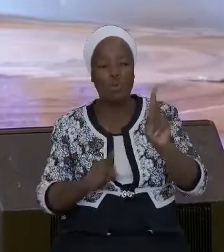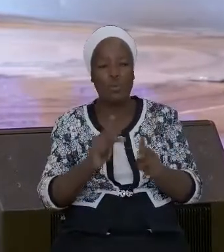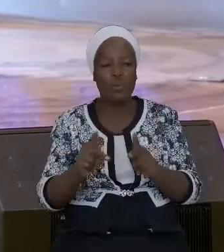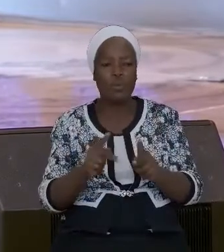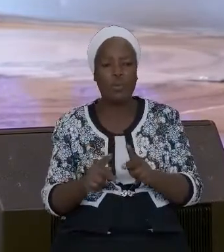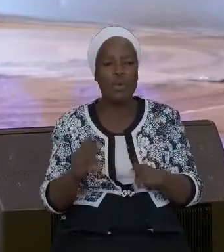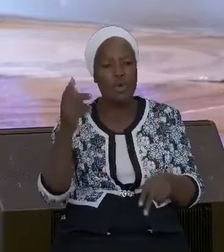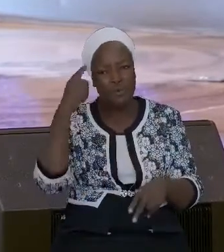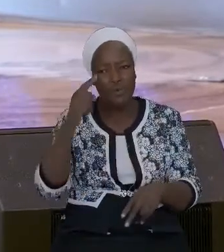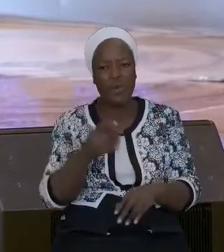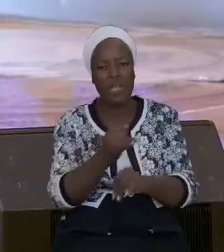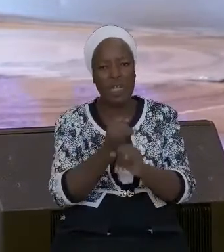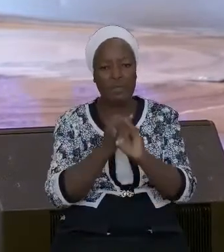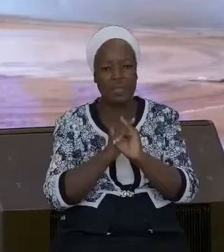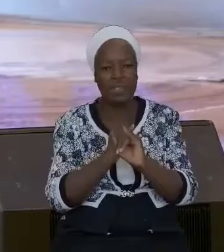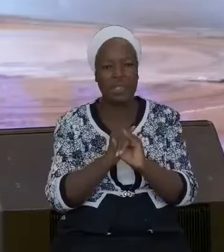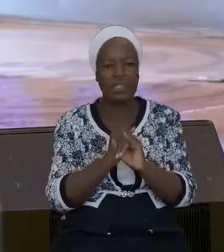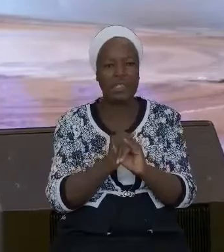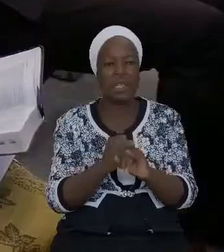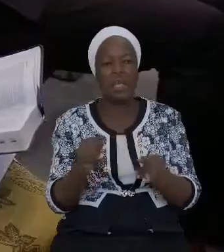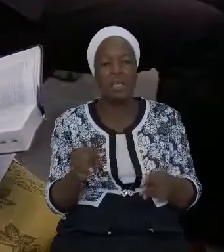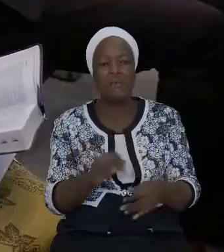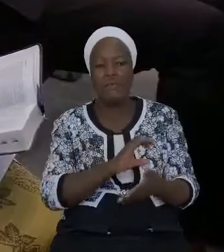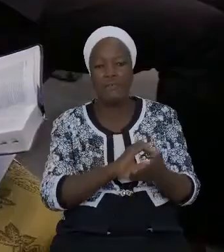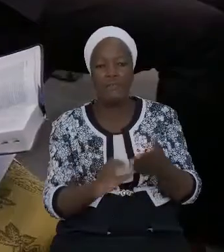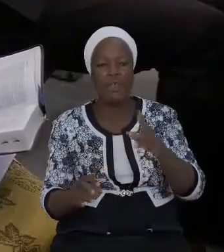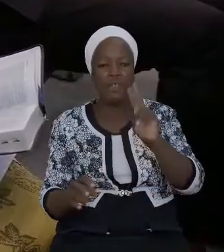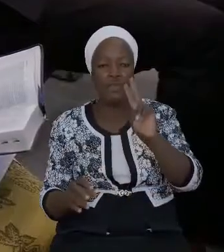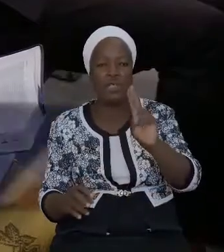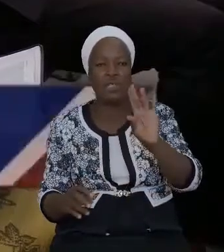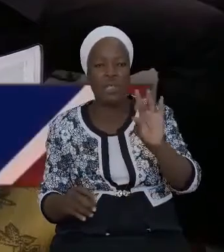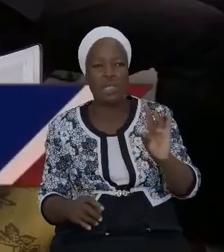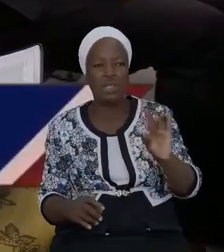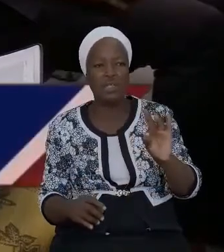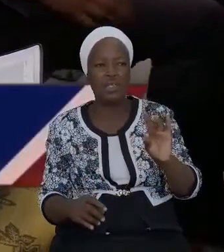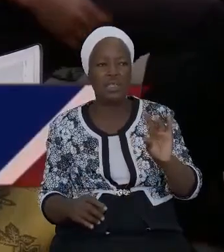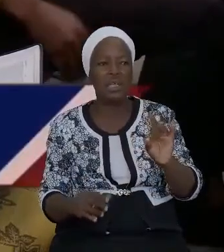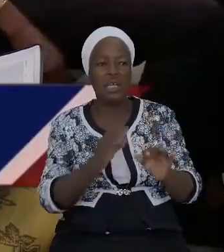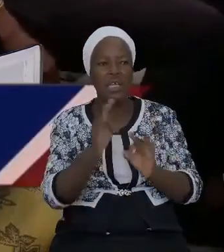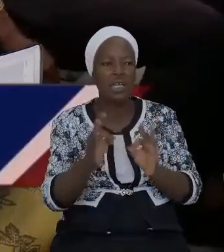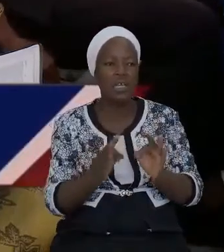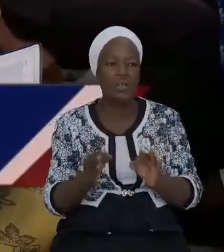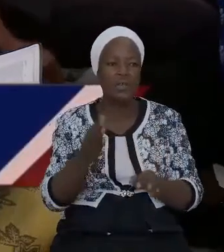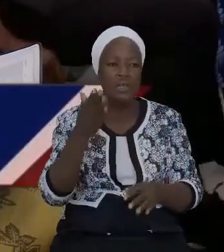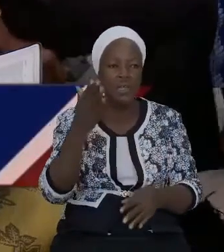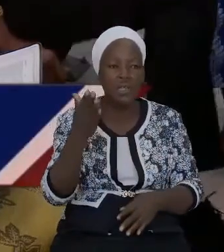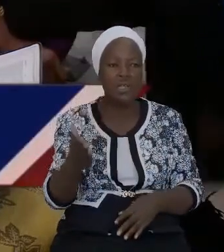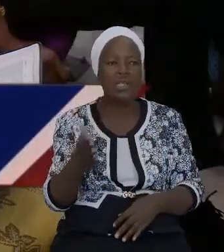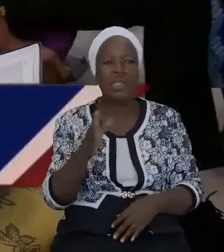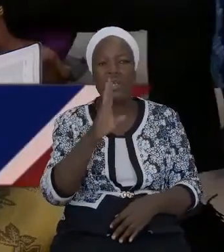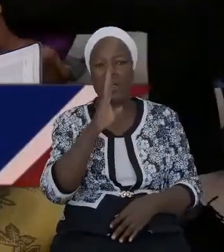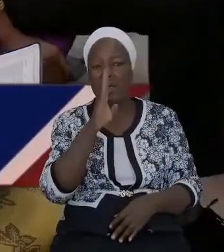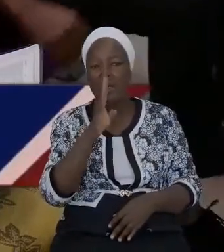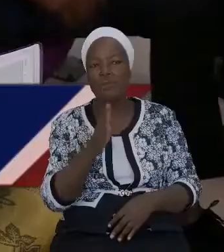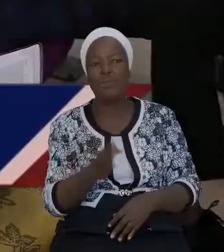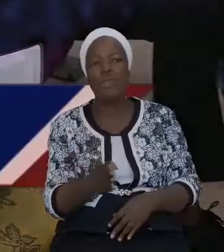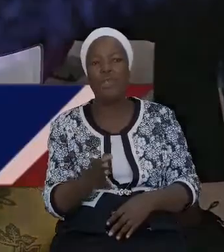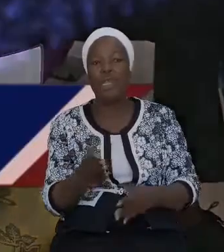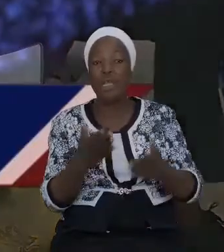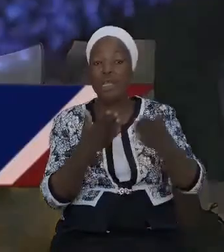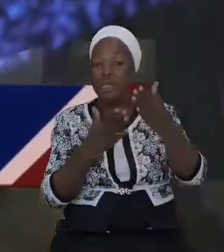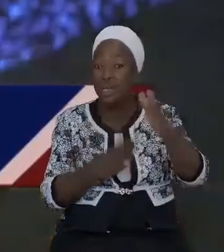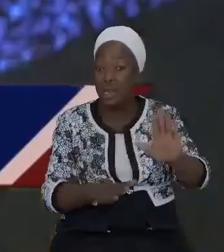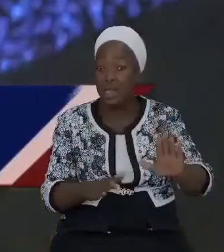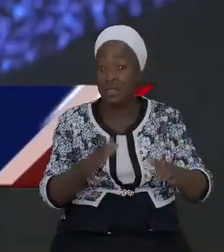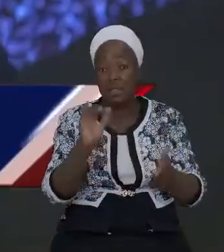an inheritance. In verse 28, it says, if there be tears, that's famine in